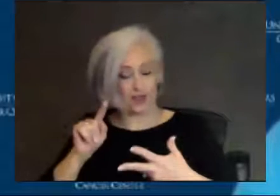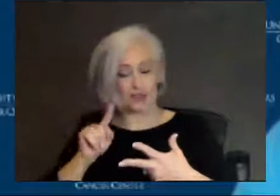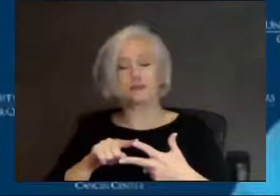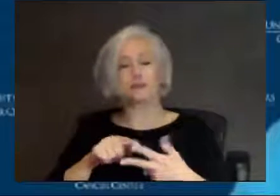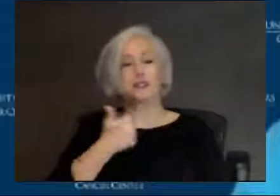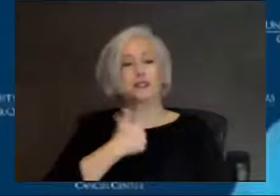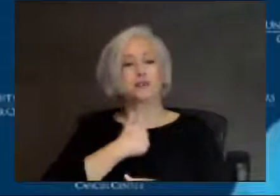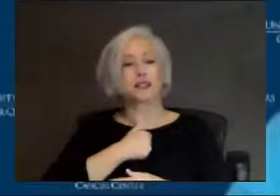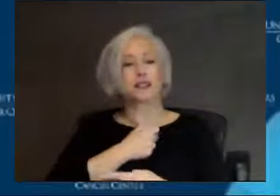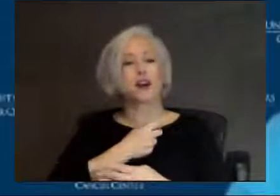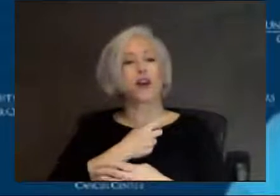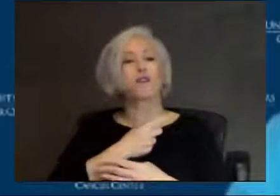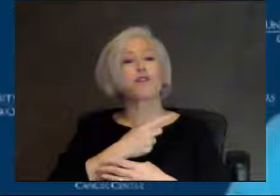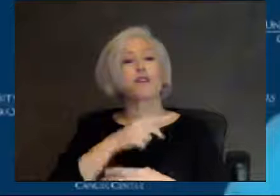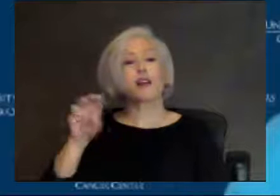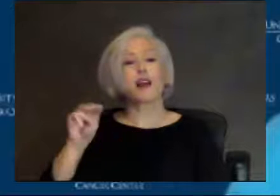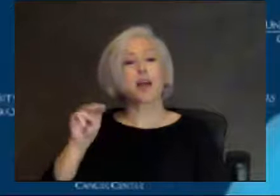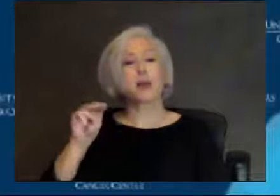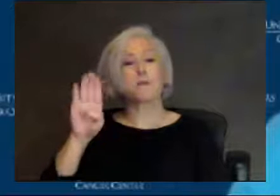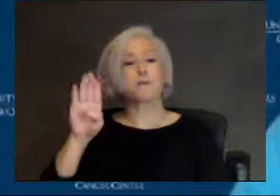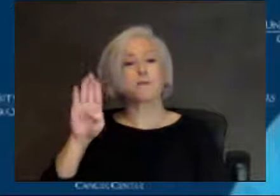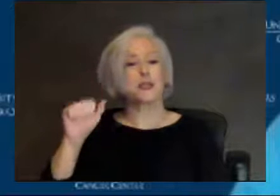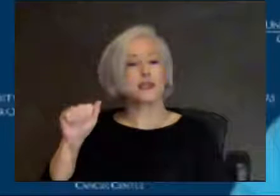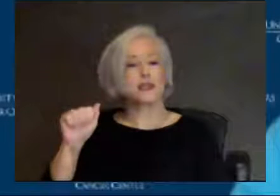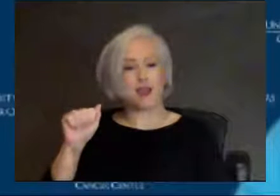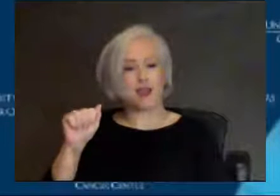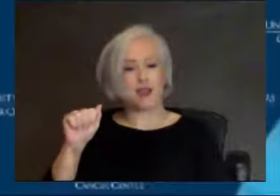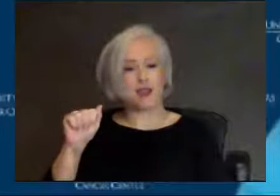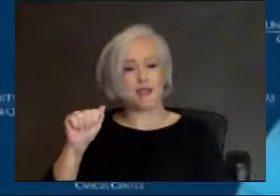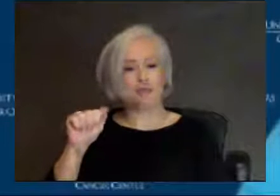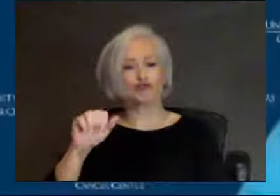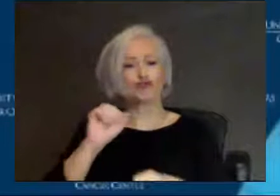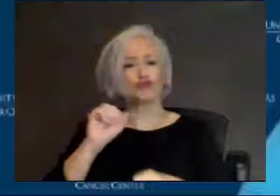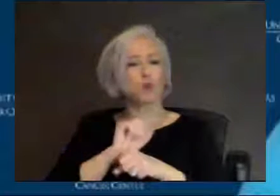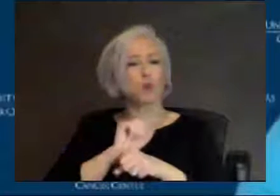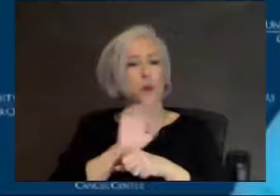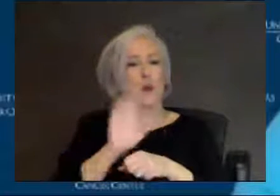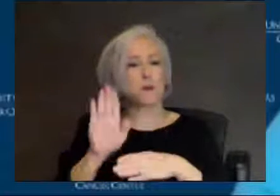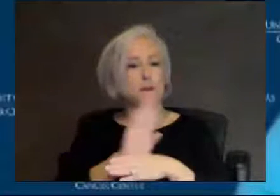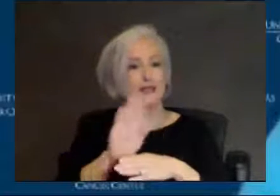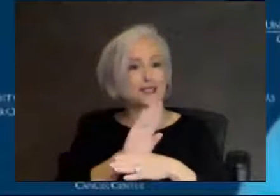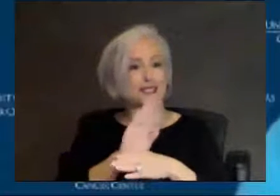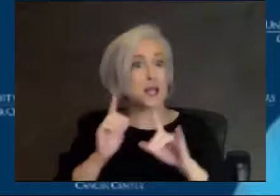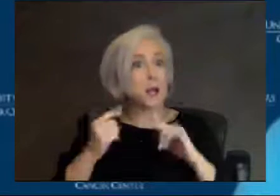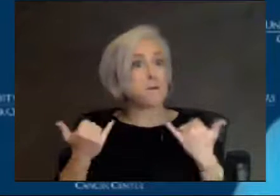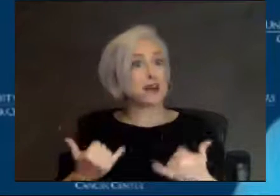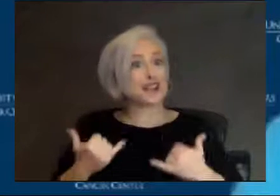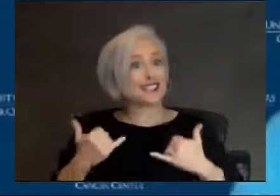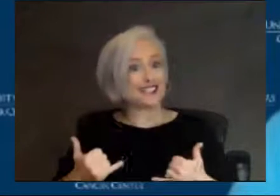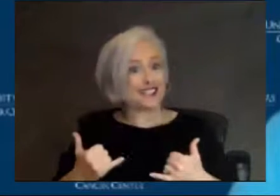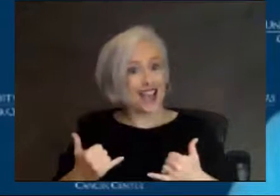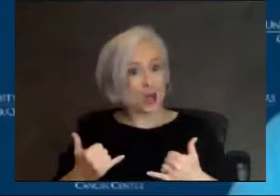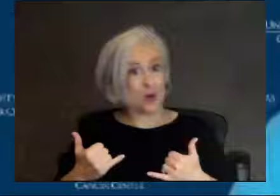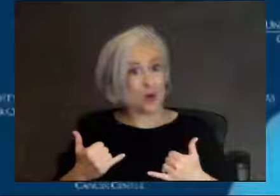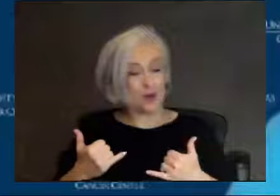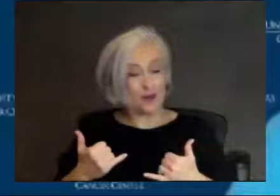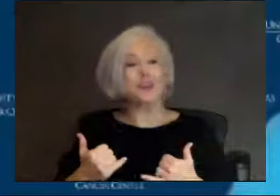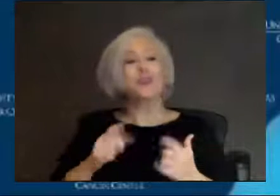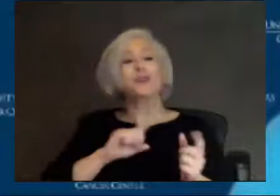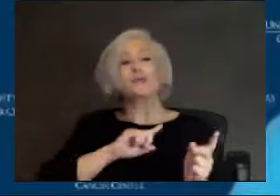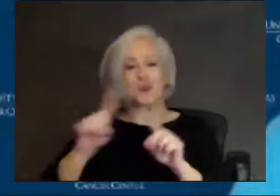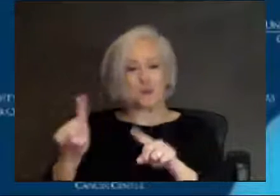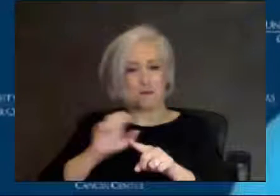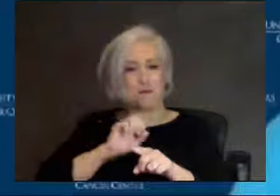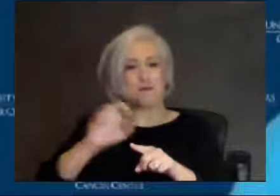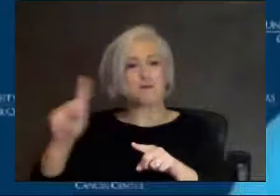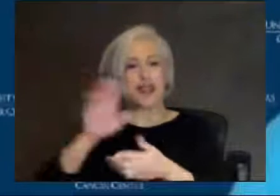worked in business. And I went back to school. So I'm working on a master's in public health so that I'm